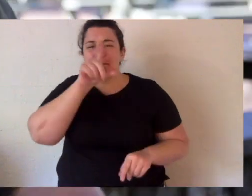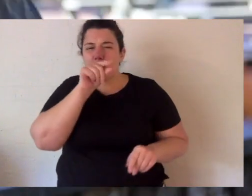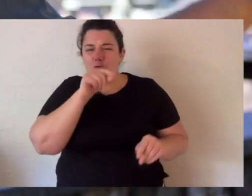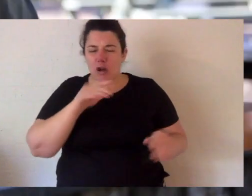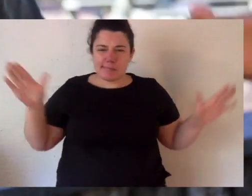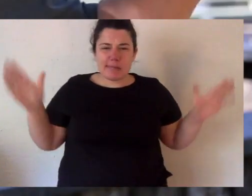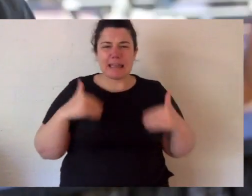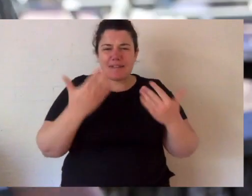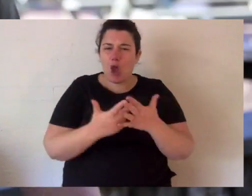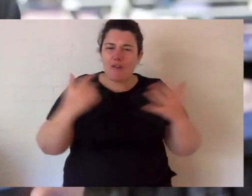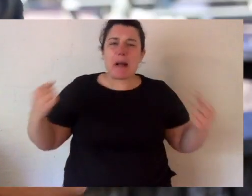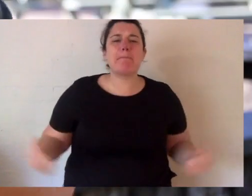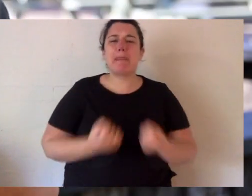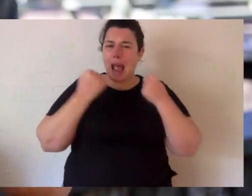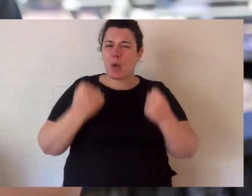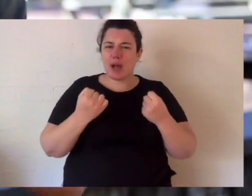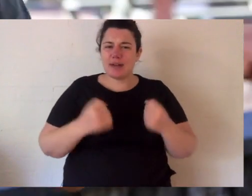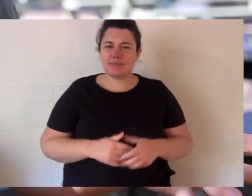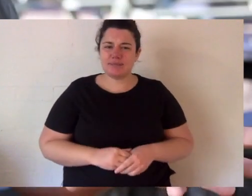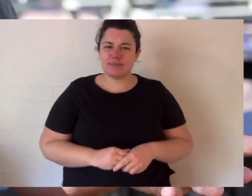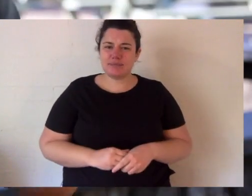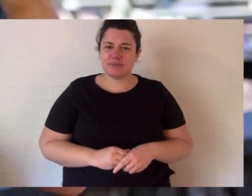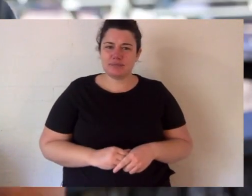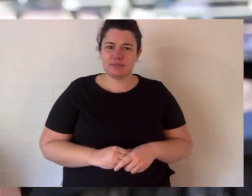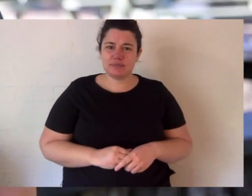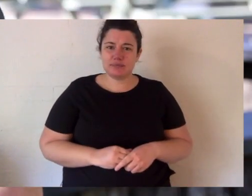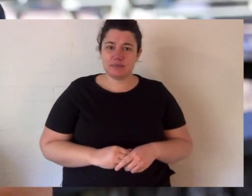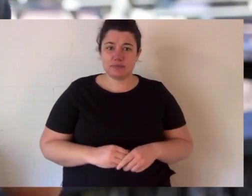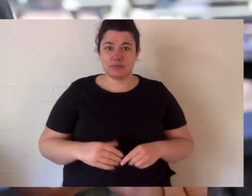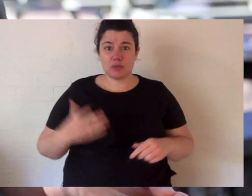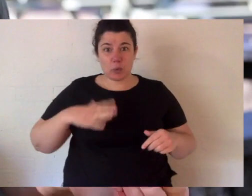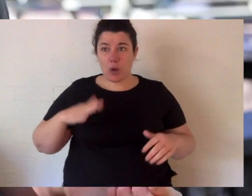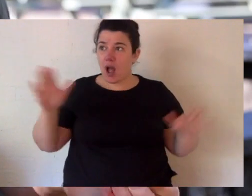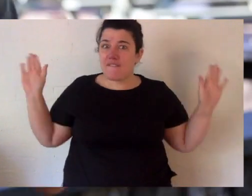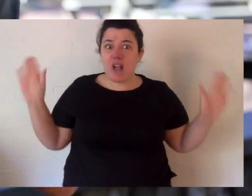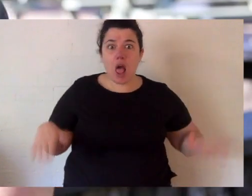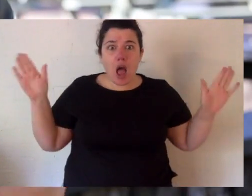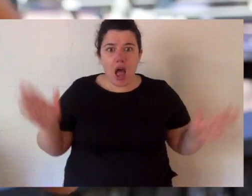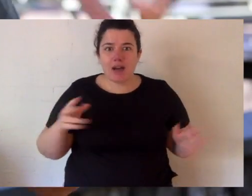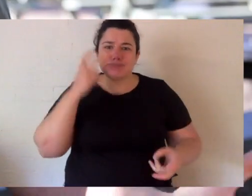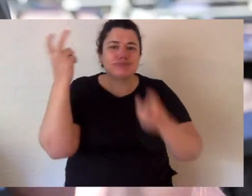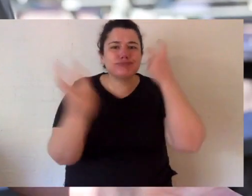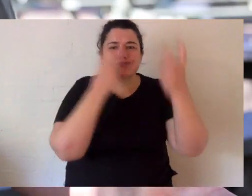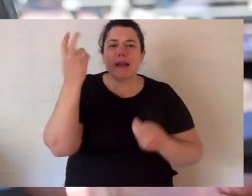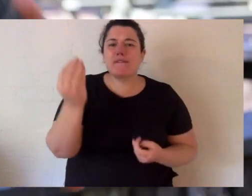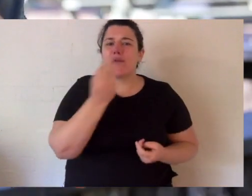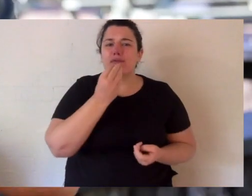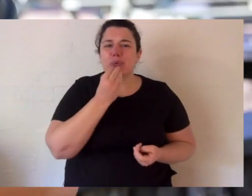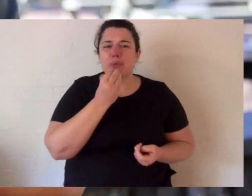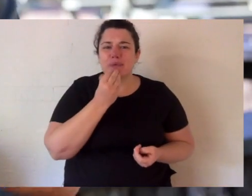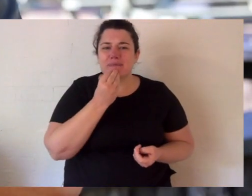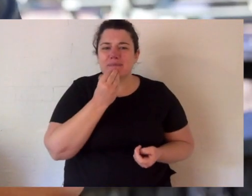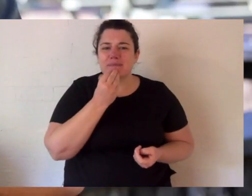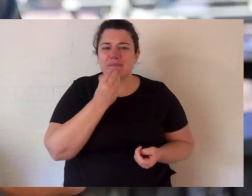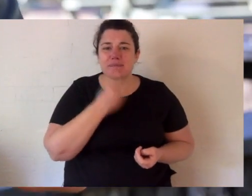really used to a lot of power to get those bats airborne. Why do they go airborne? To search for their food. So they live